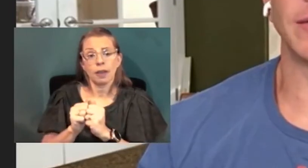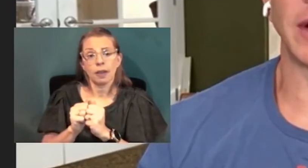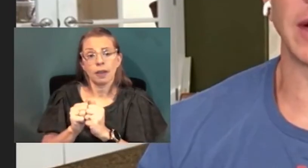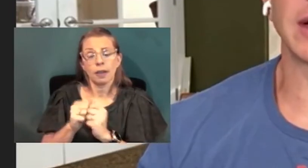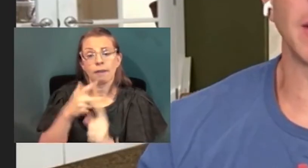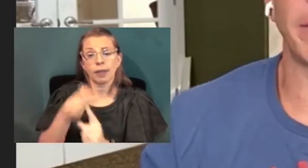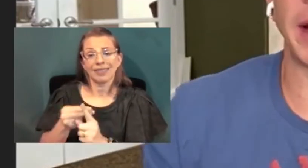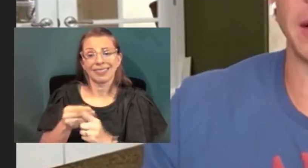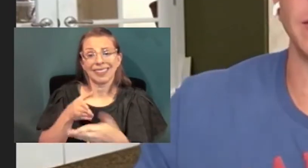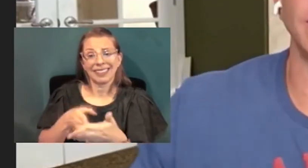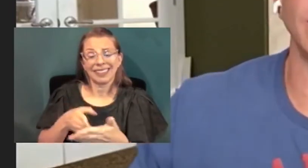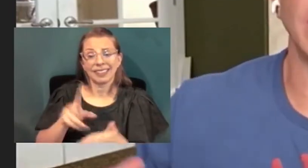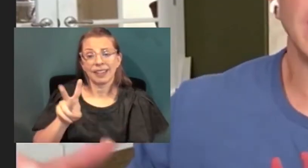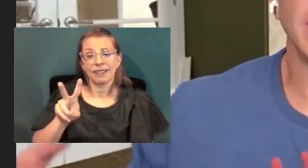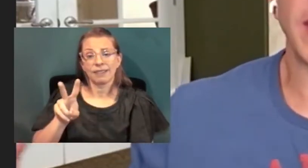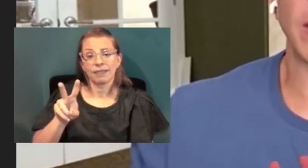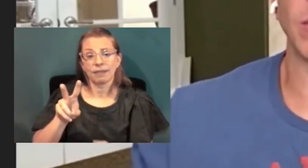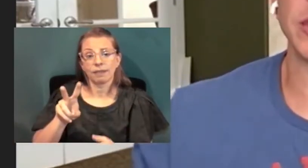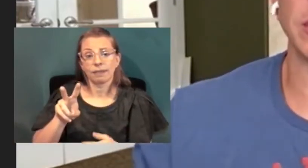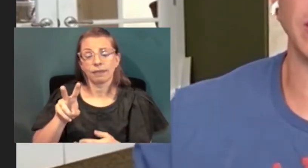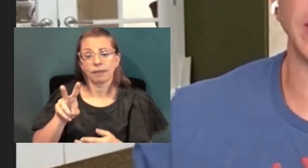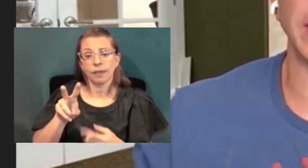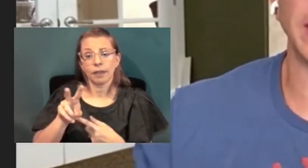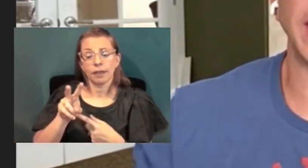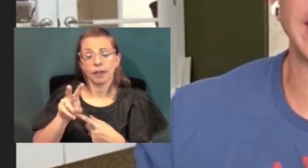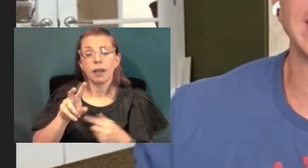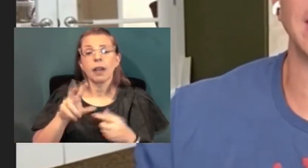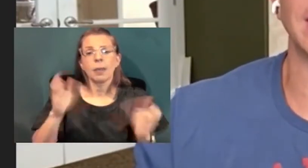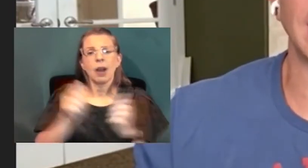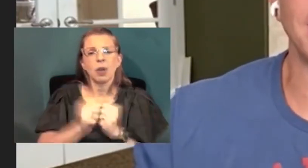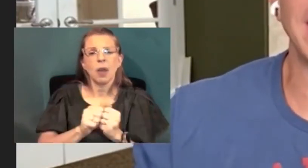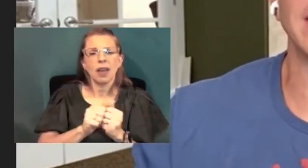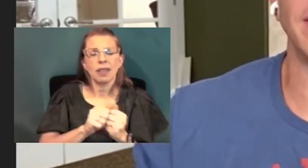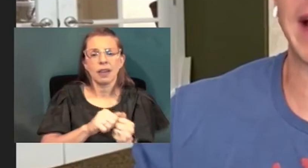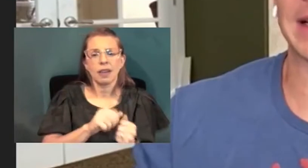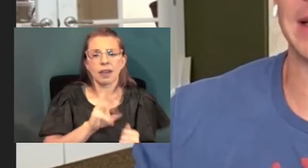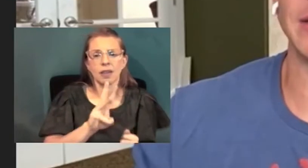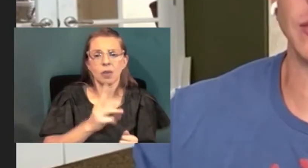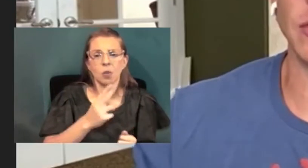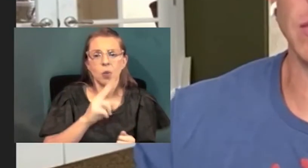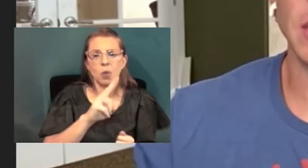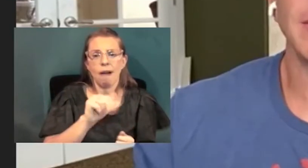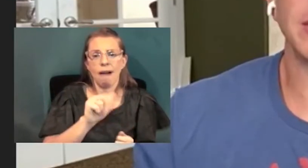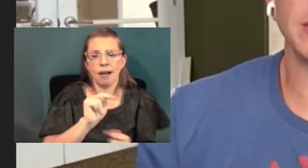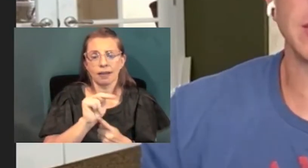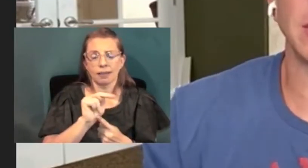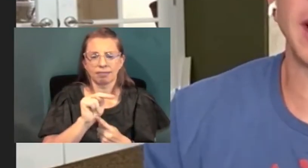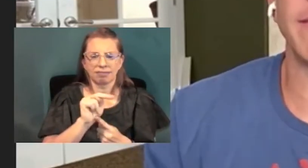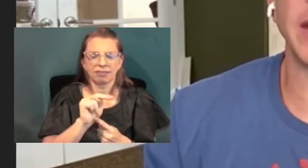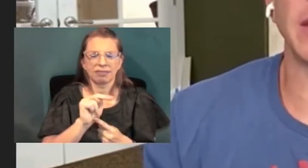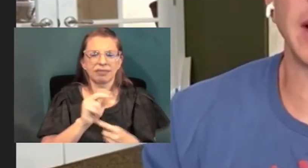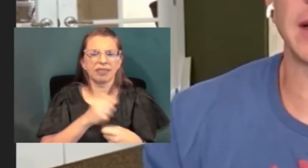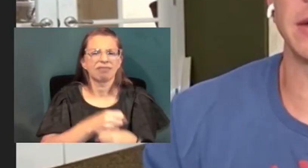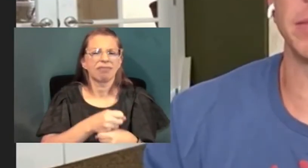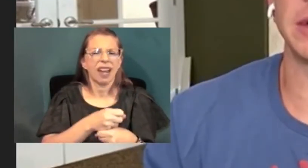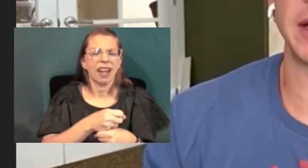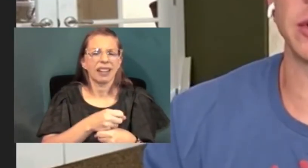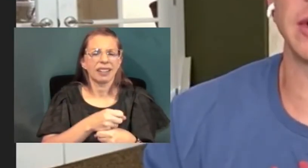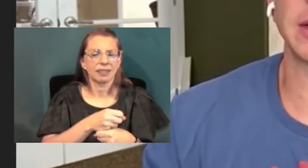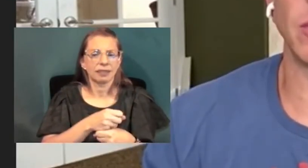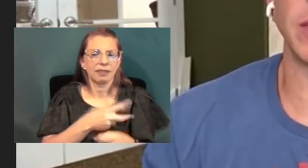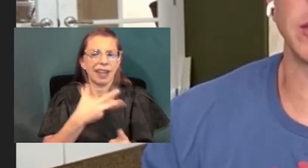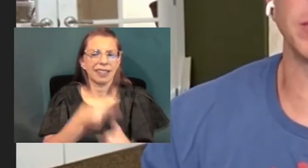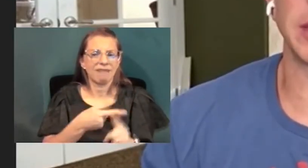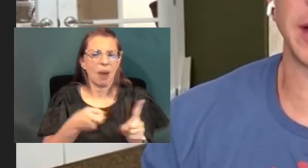the Delta variant compared to that original isolate that they made the vaccine to. But you still have very excellent